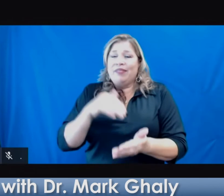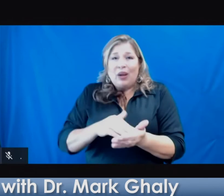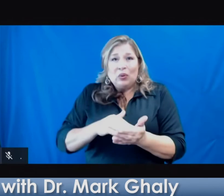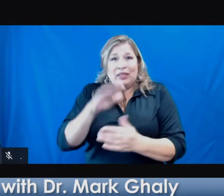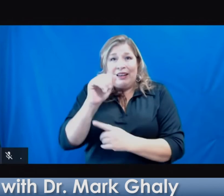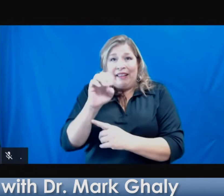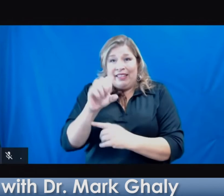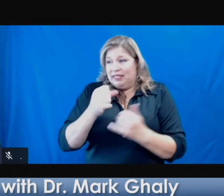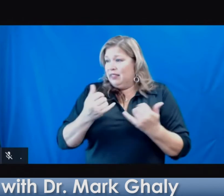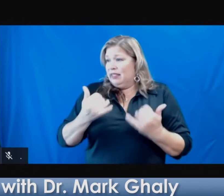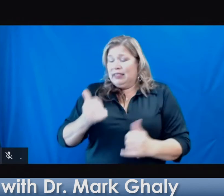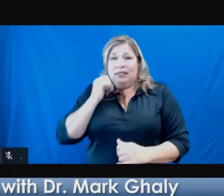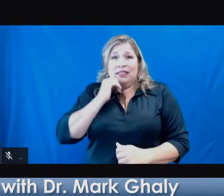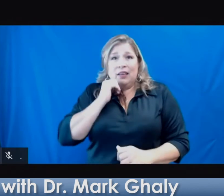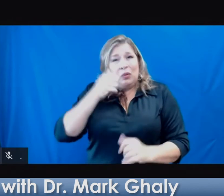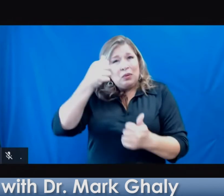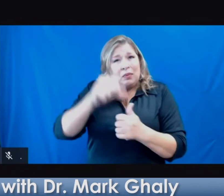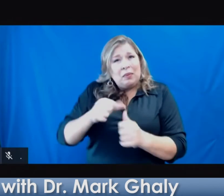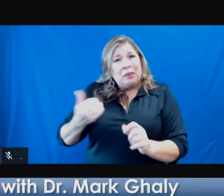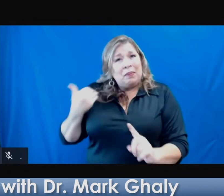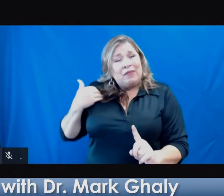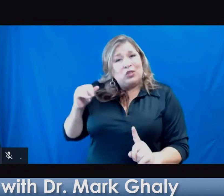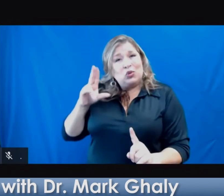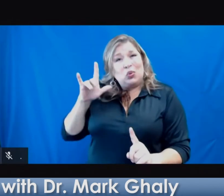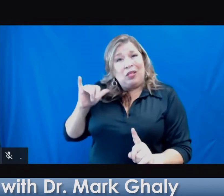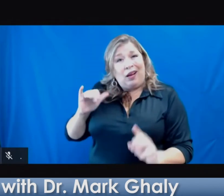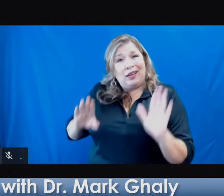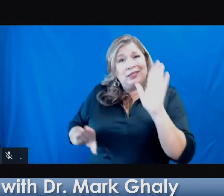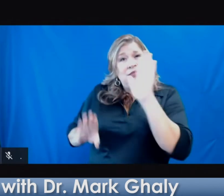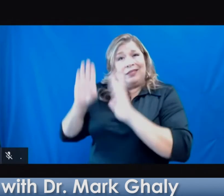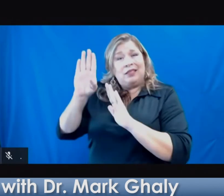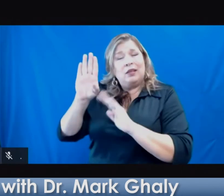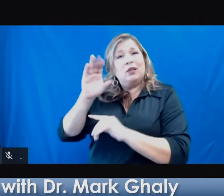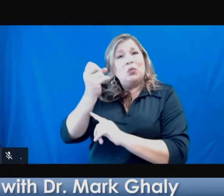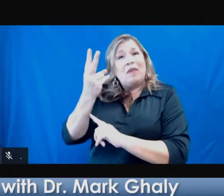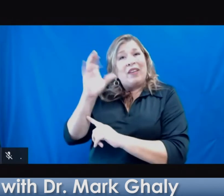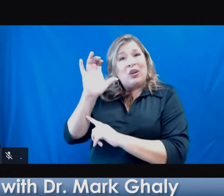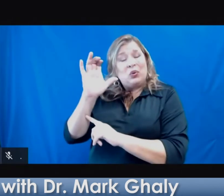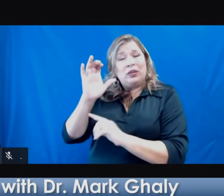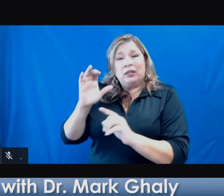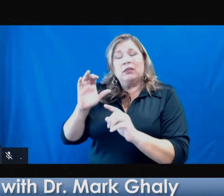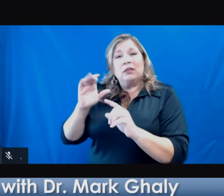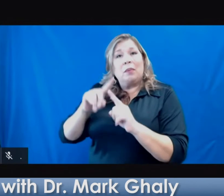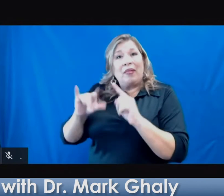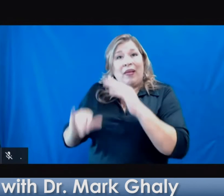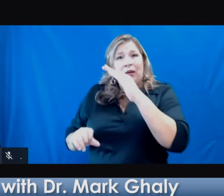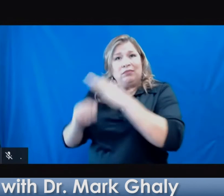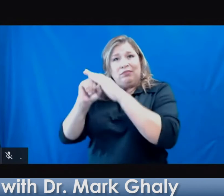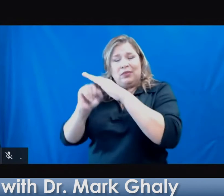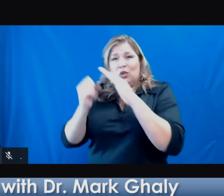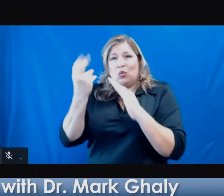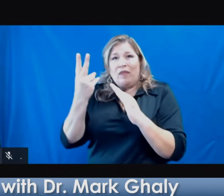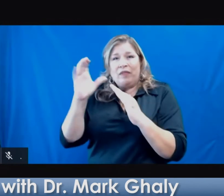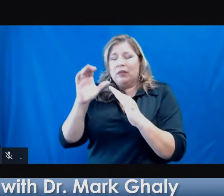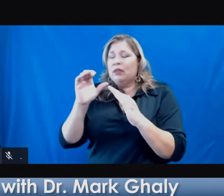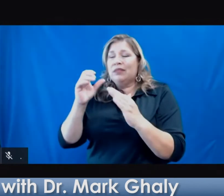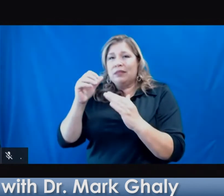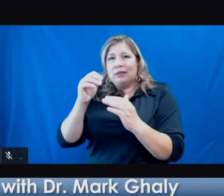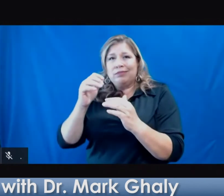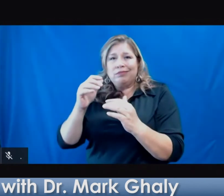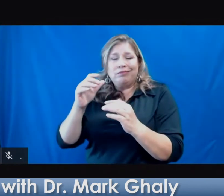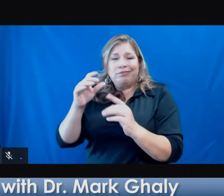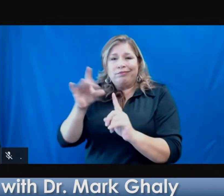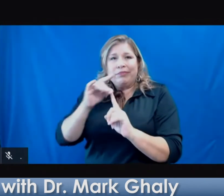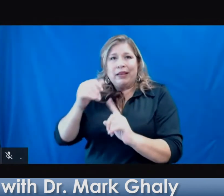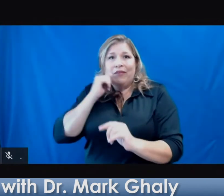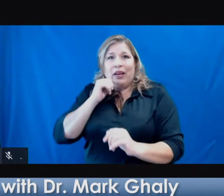just over 1,200 cases, but that was on the downward slope. We're still going up. That each of those actions and decisions can make a